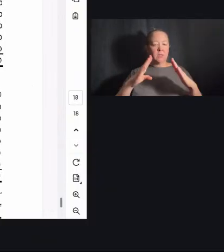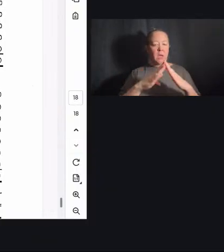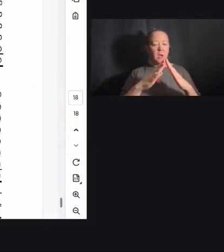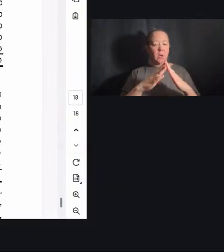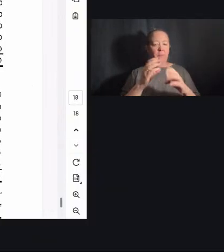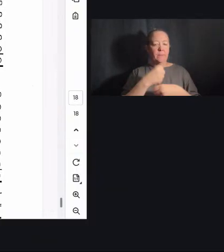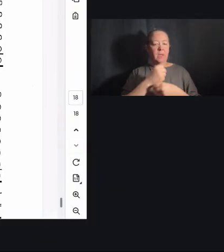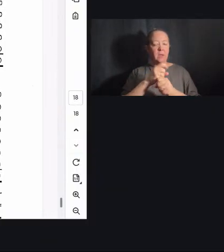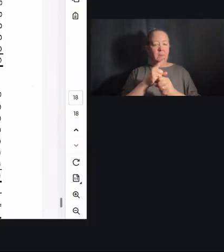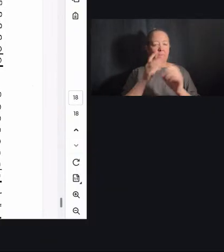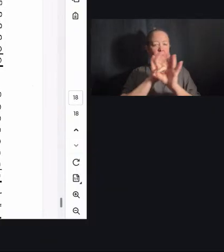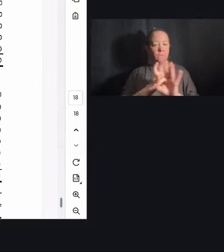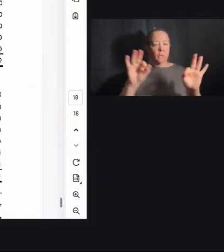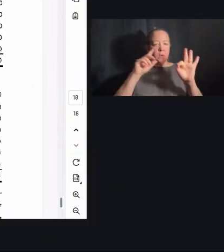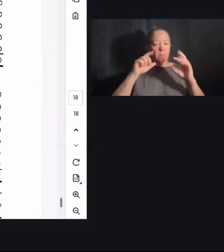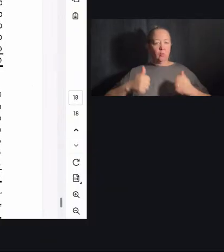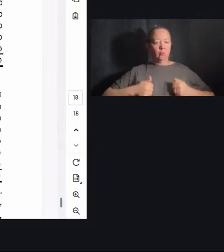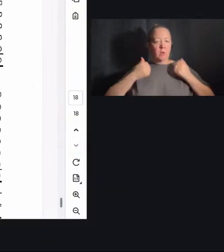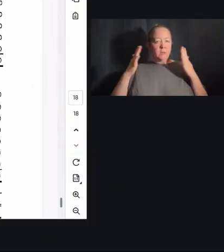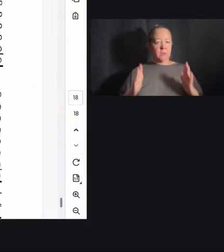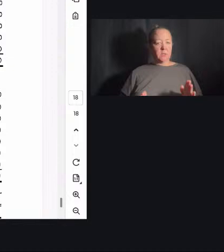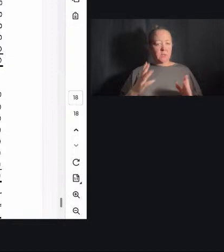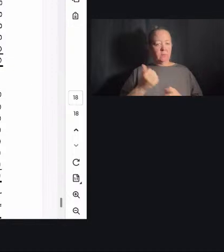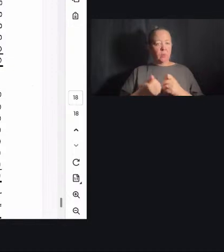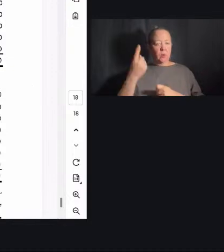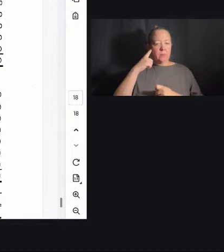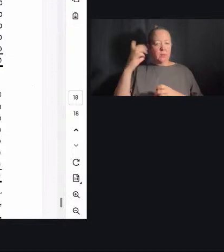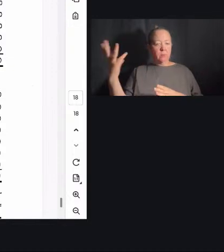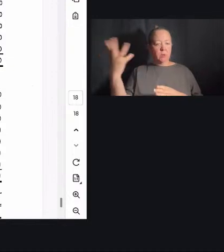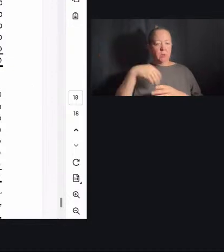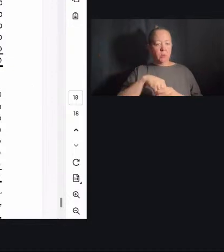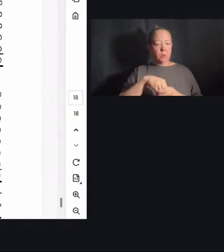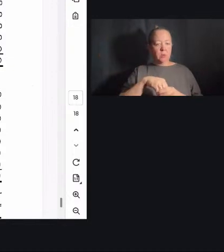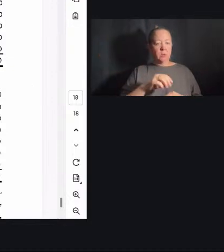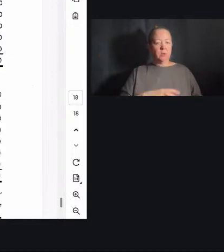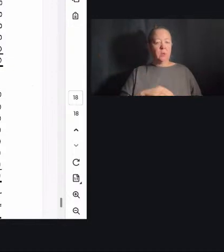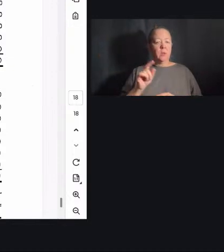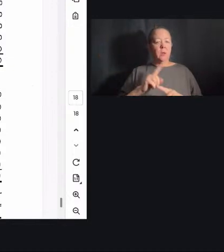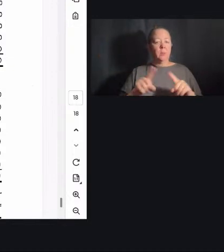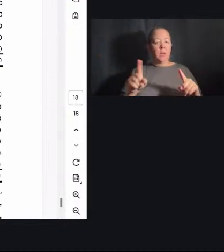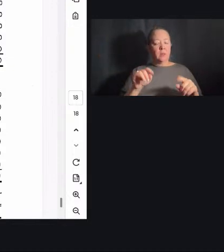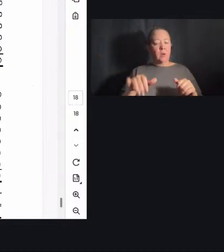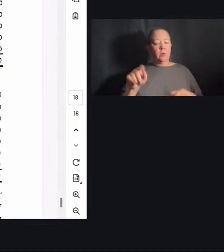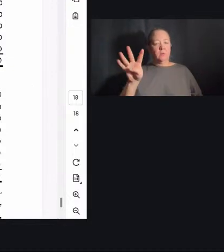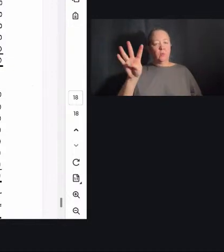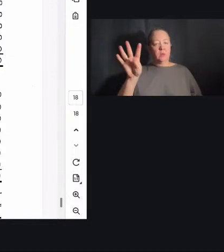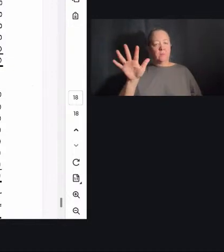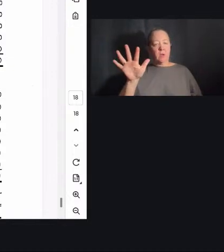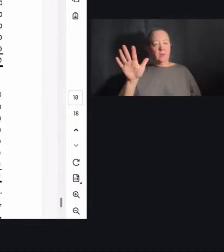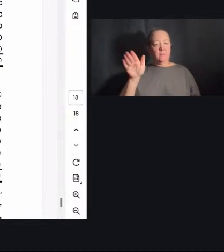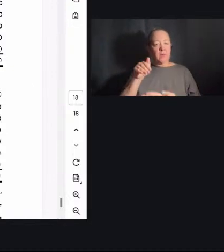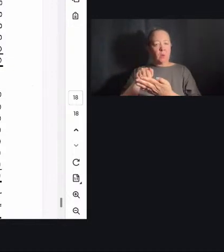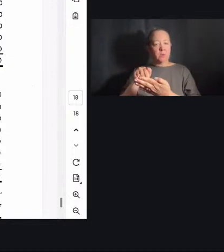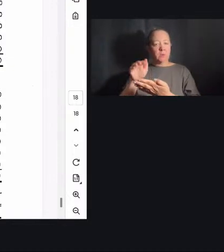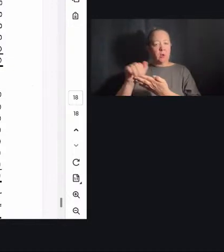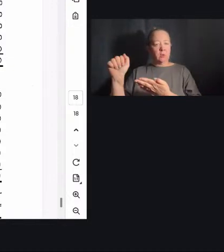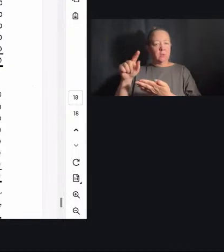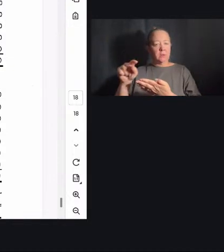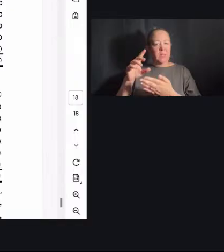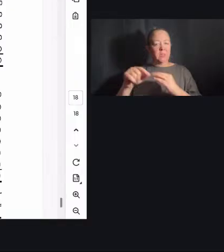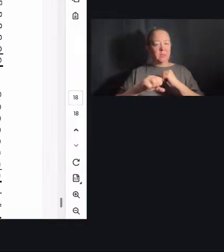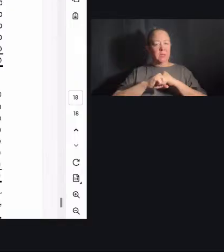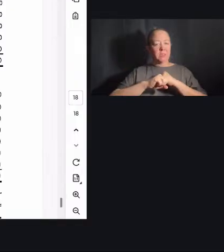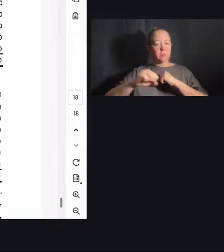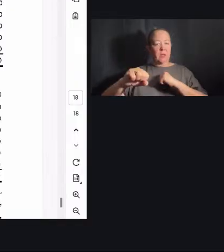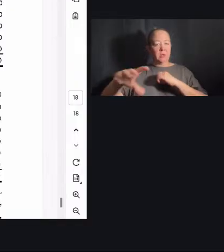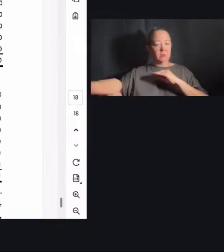That's 130 homes, but that is $45,000. That is an expansion of